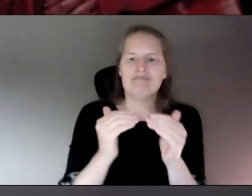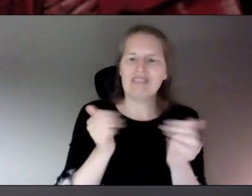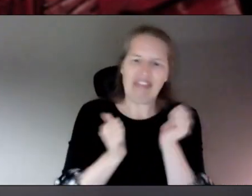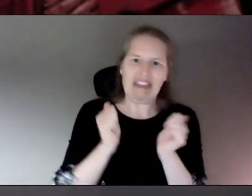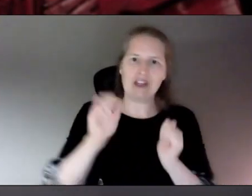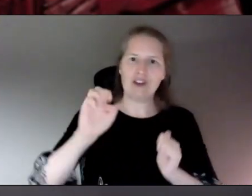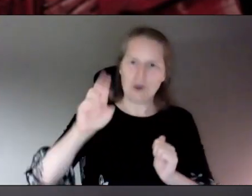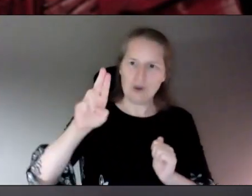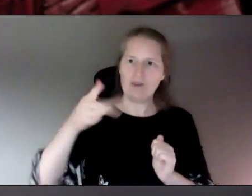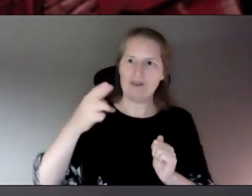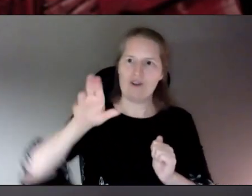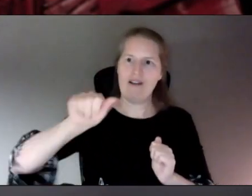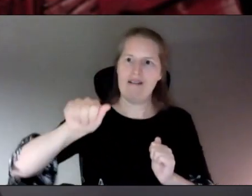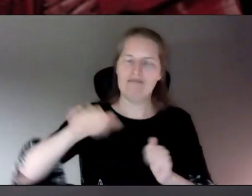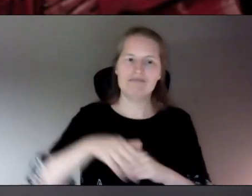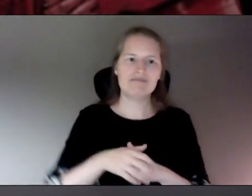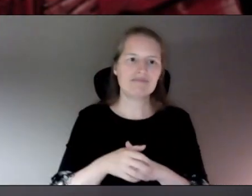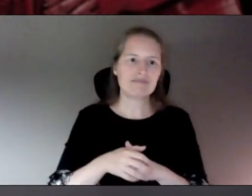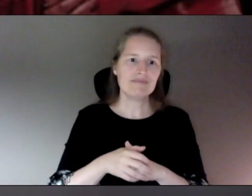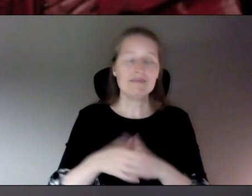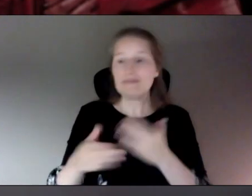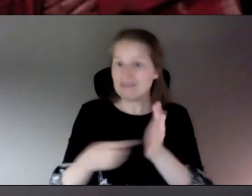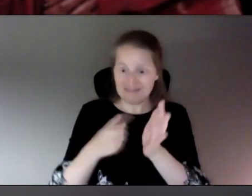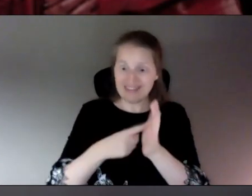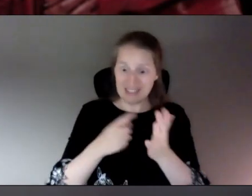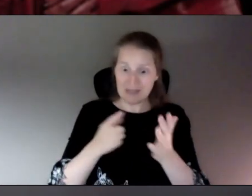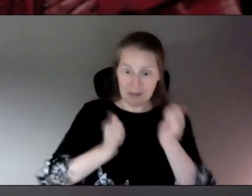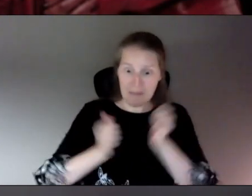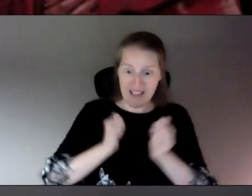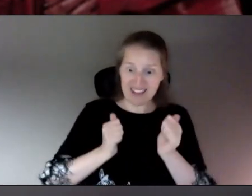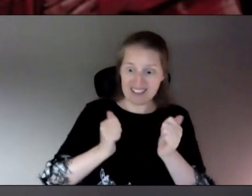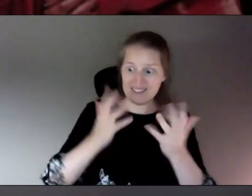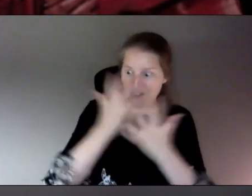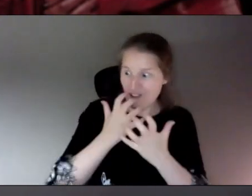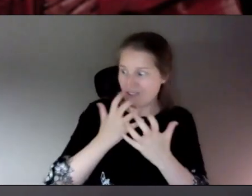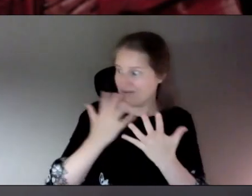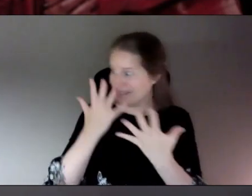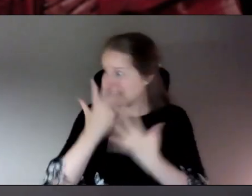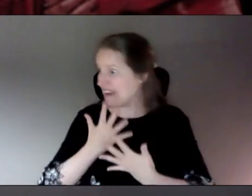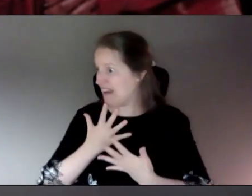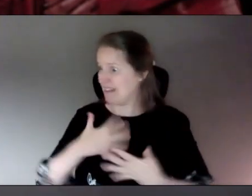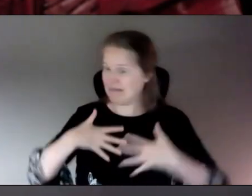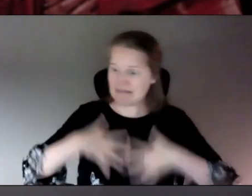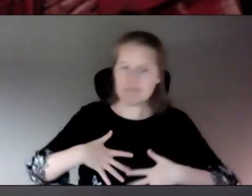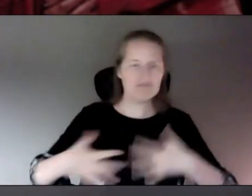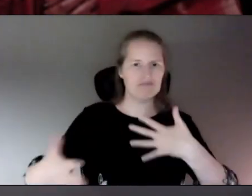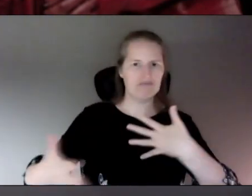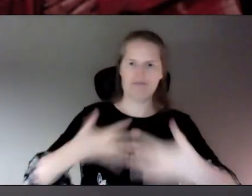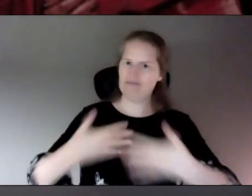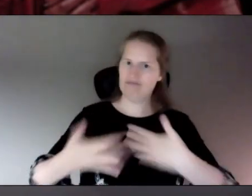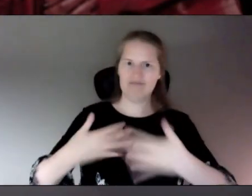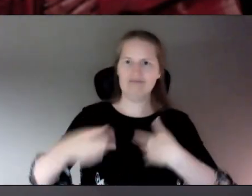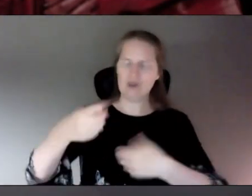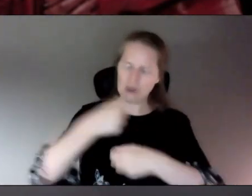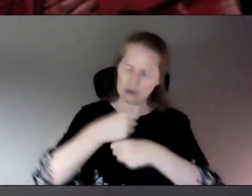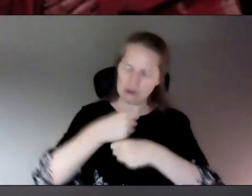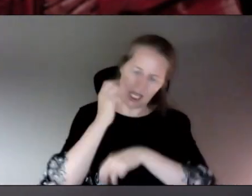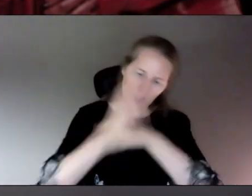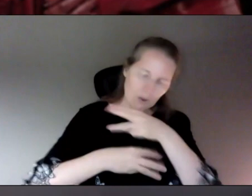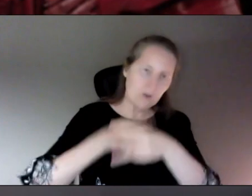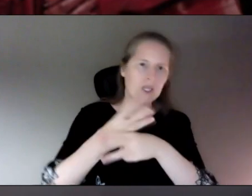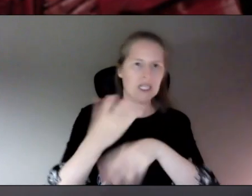get, even when the play is dark and sad and depressing. You create worlds, spaces,